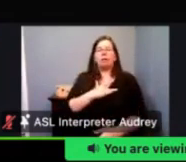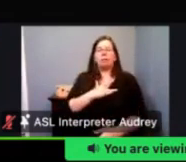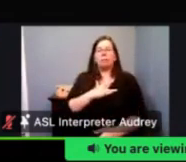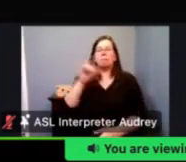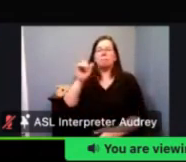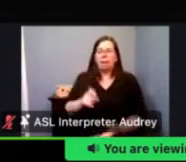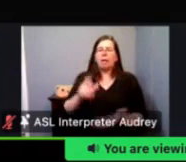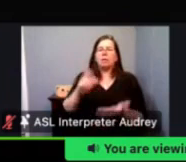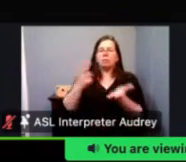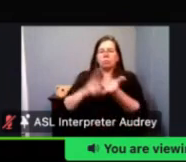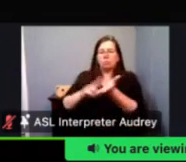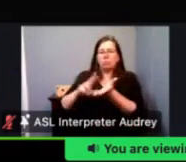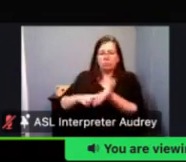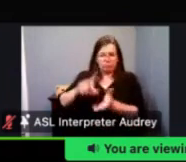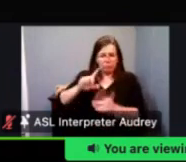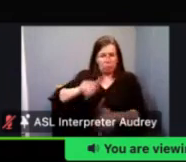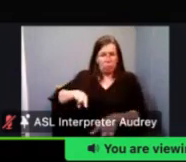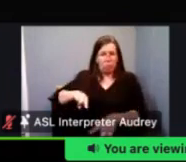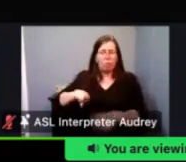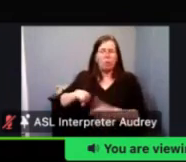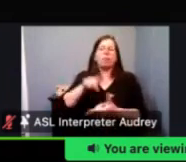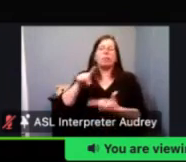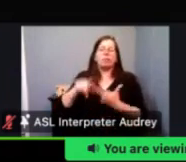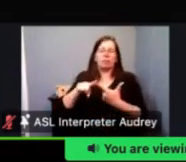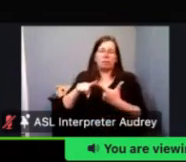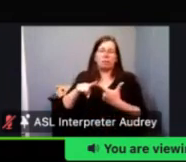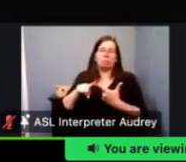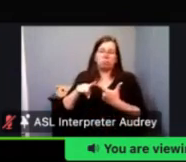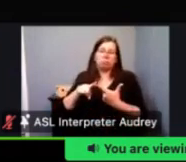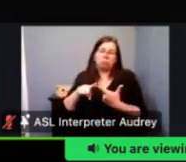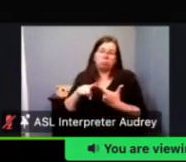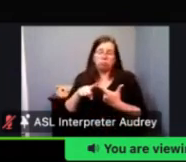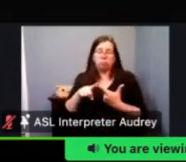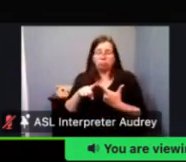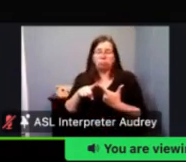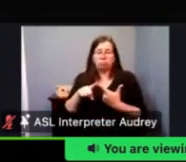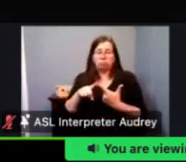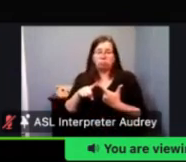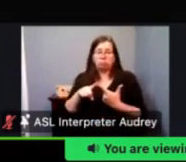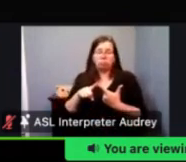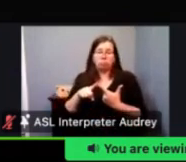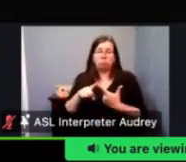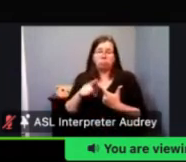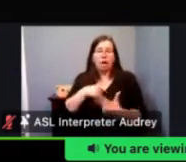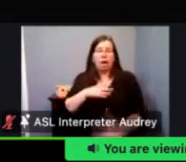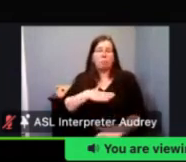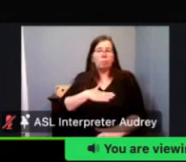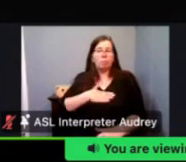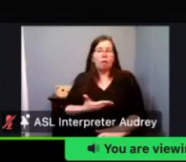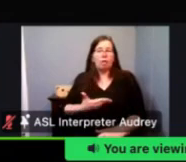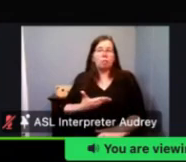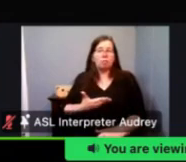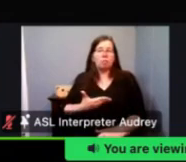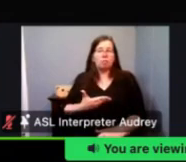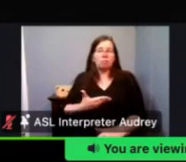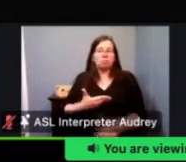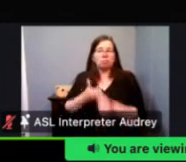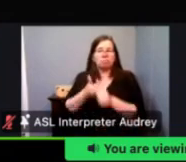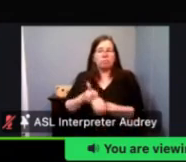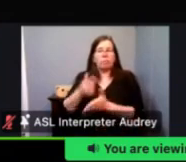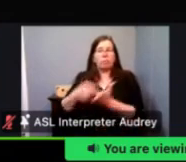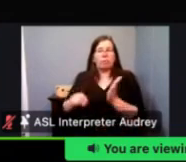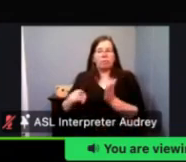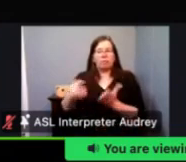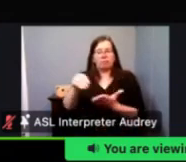to register to even attend, then, you know, I will go strictly by like what